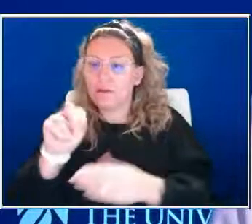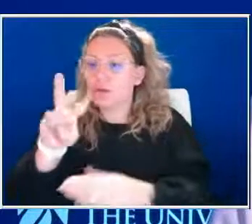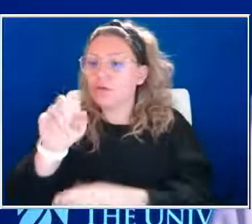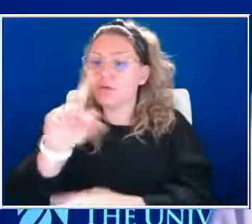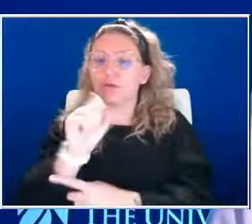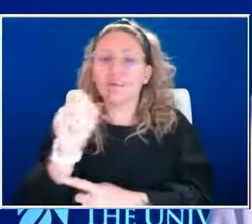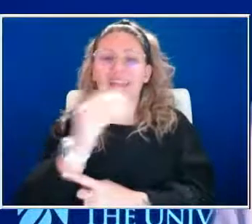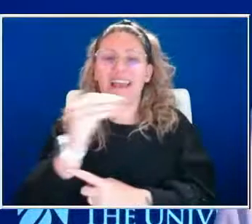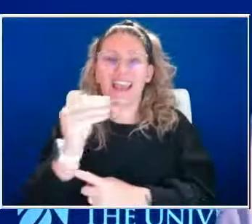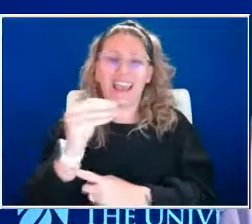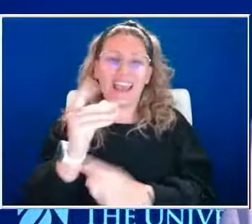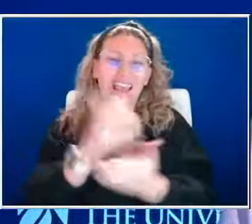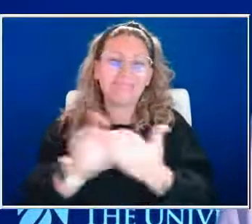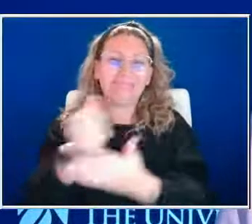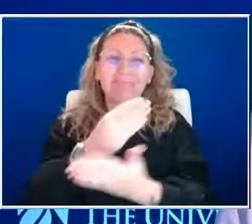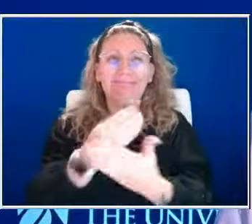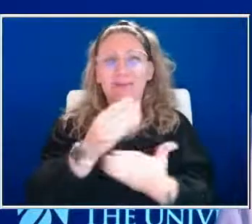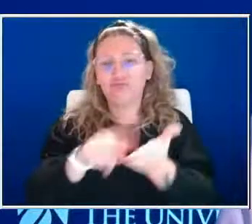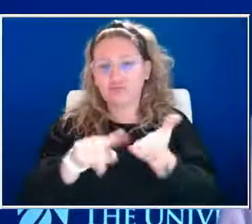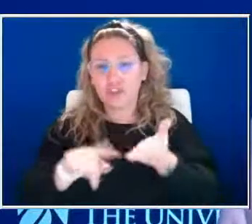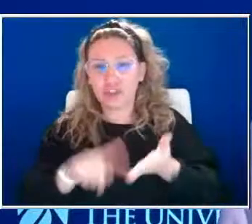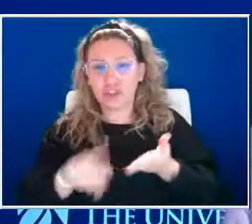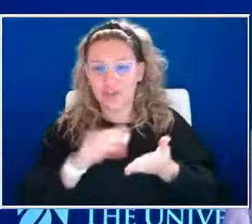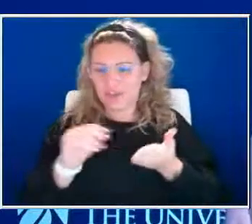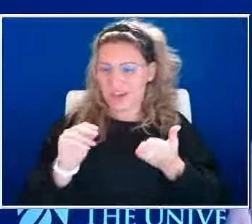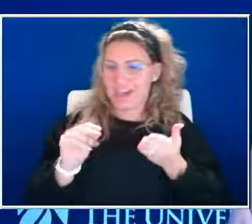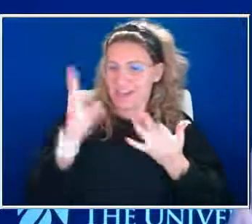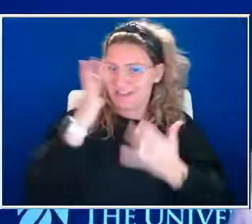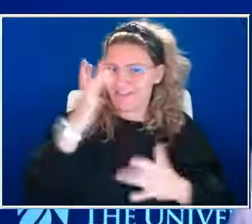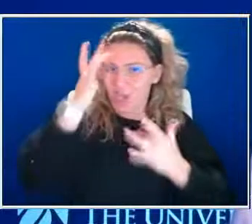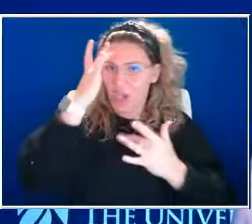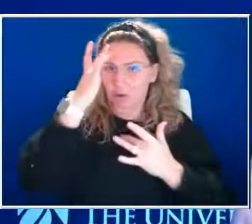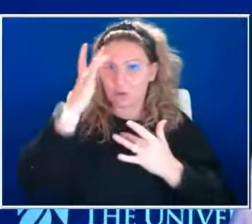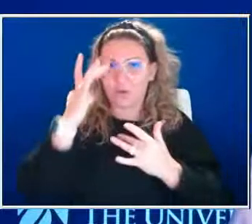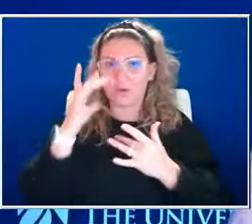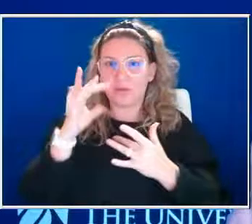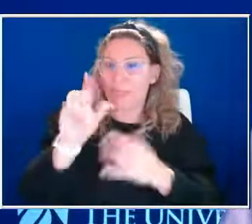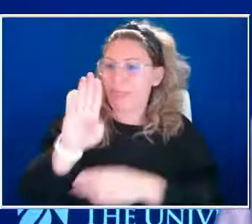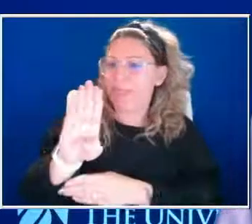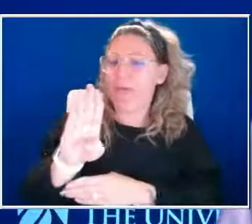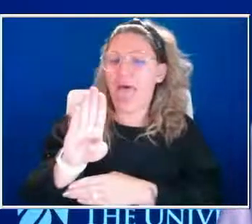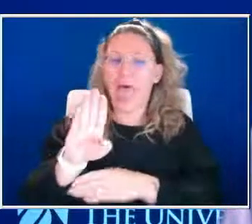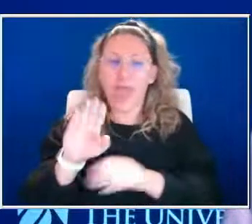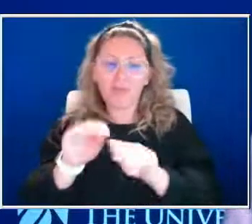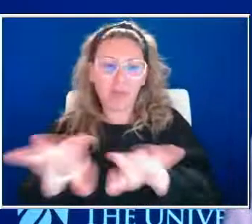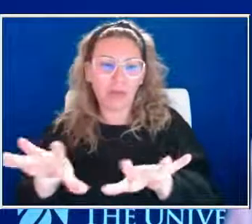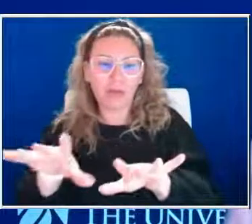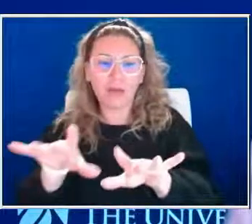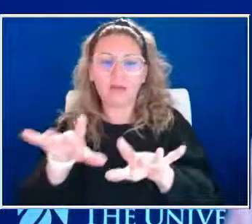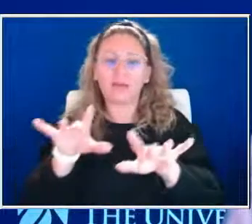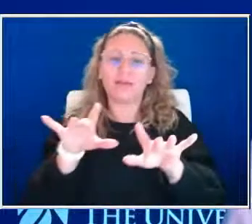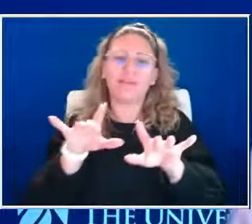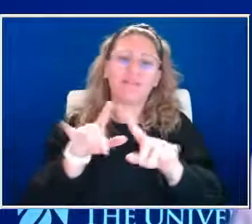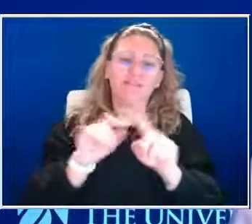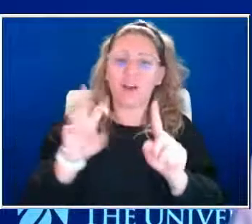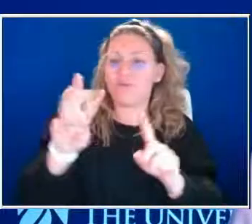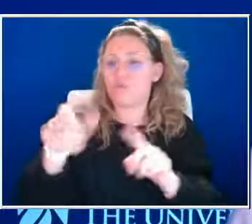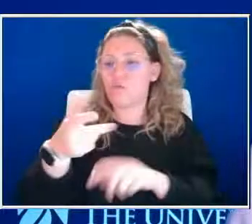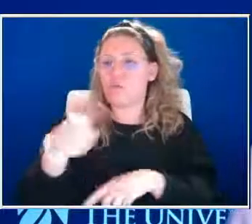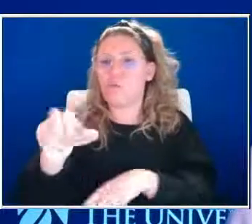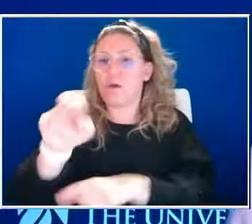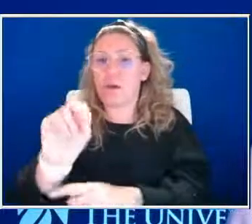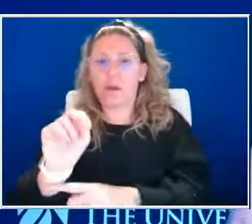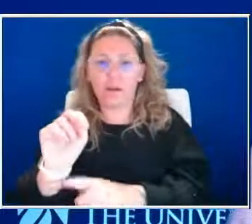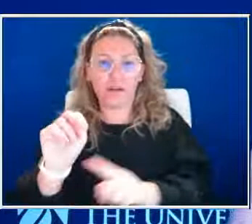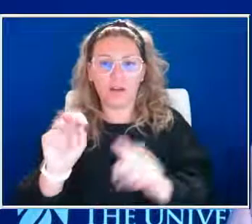as well as the virus was a lab leak spill coming out of the Wuhan Institute of Virology. There's absolutely no